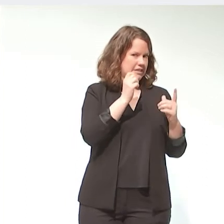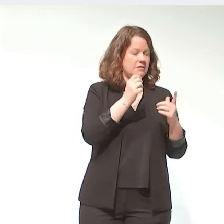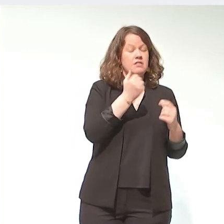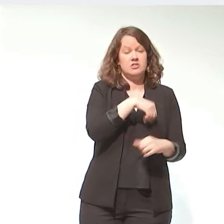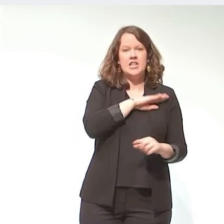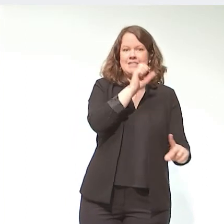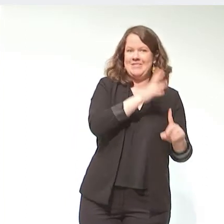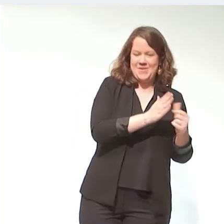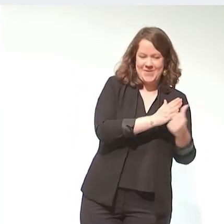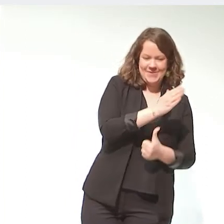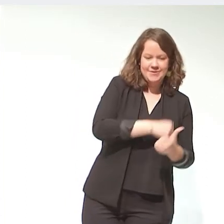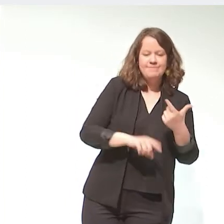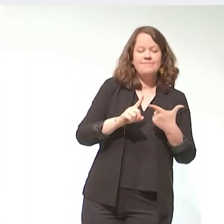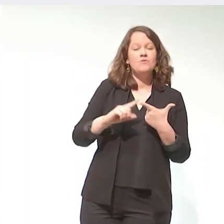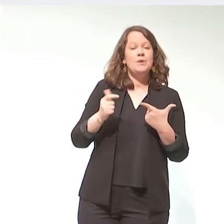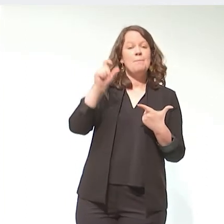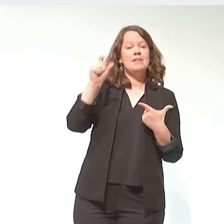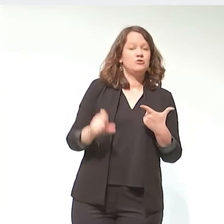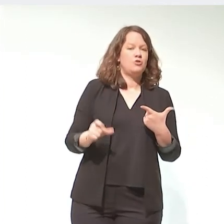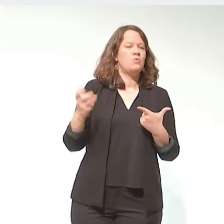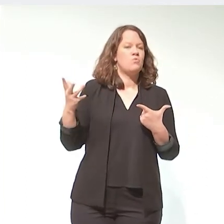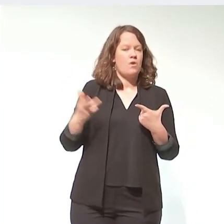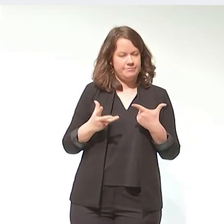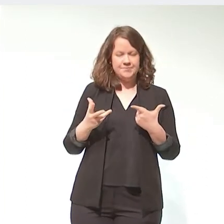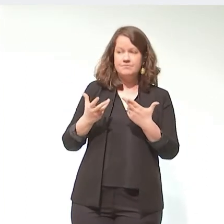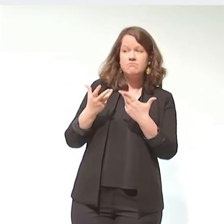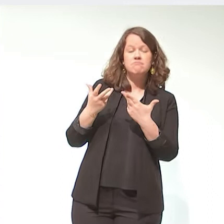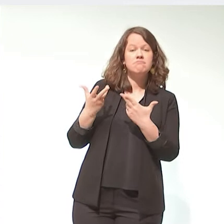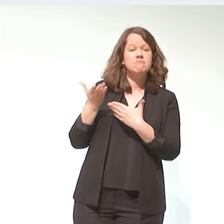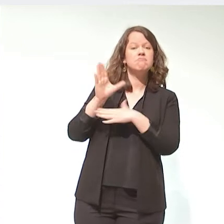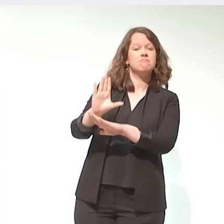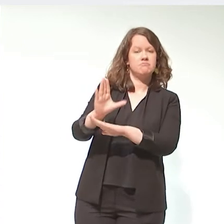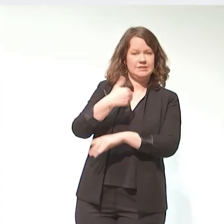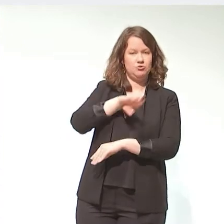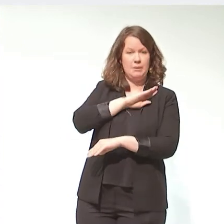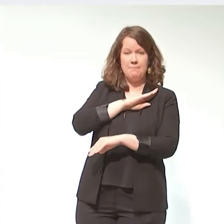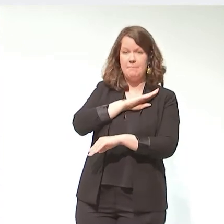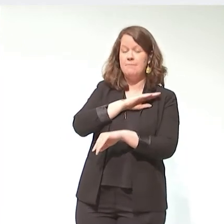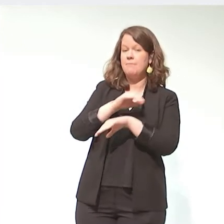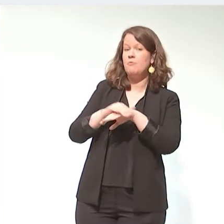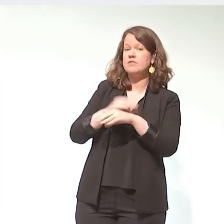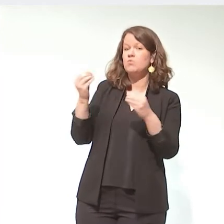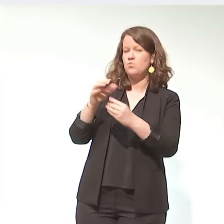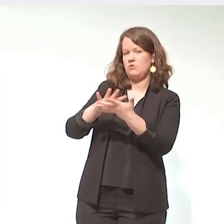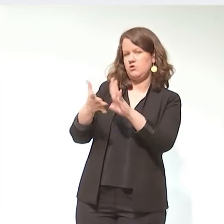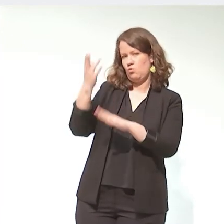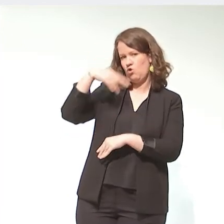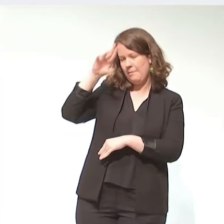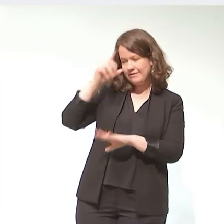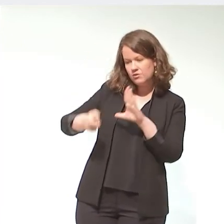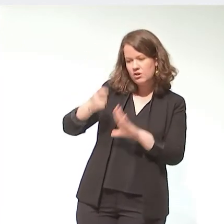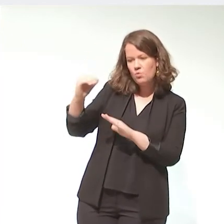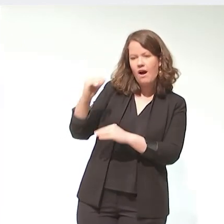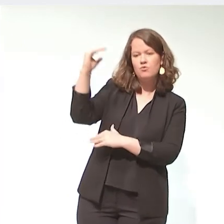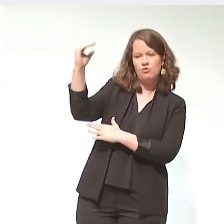who's a policy officer at the European Agency for Special Needs and Inclusive Education. We will also hear from Ms. Rafaela Kira, Head